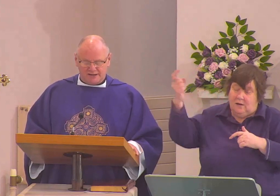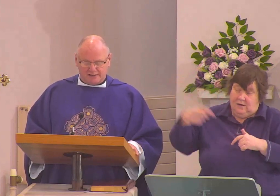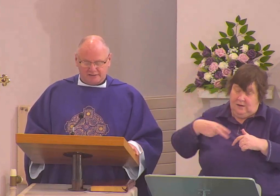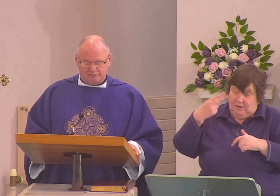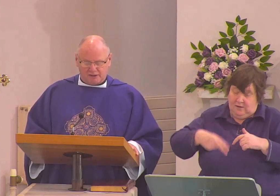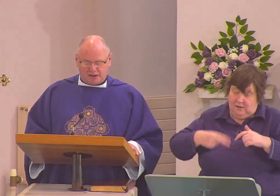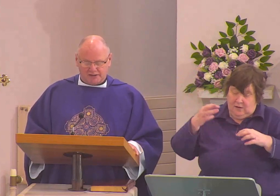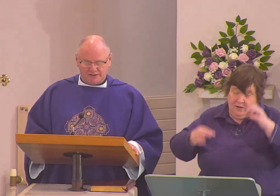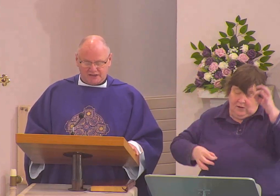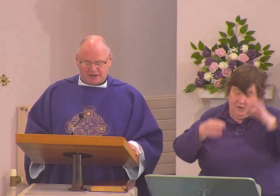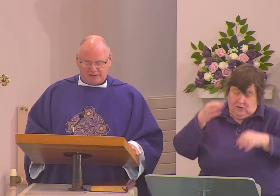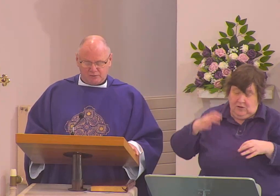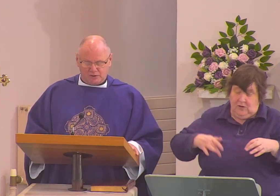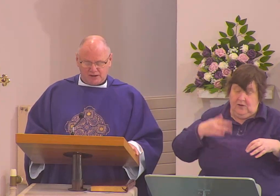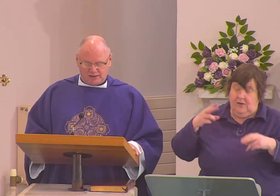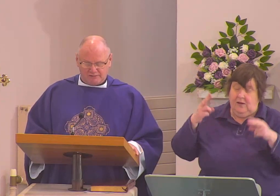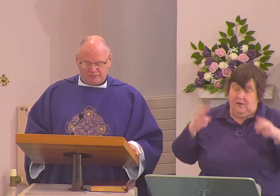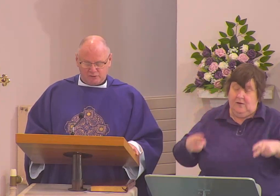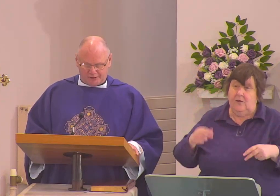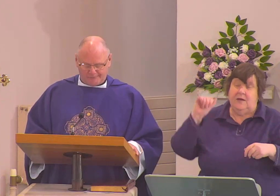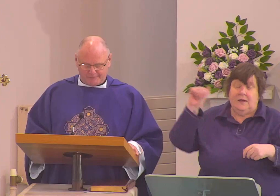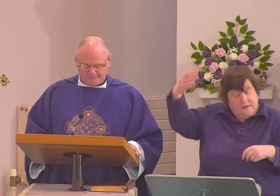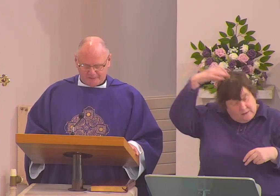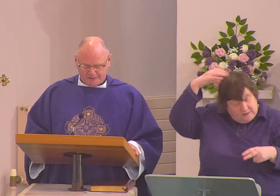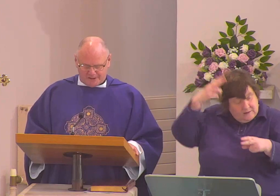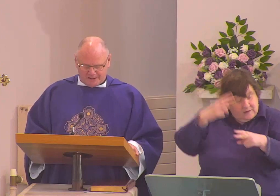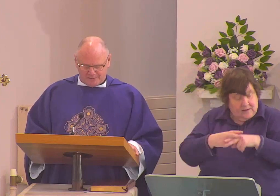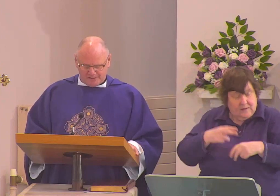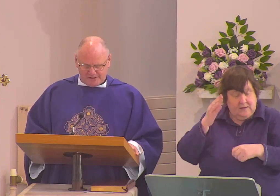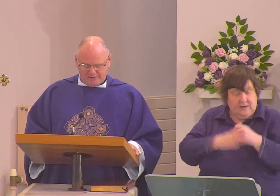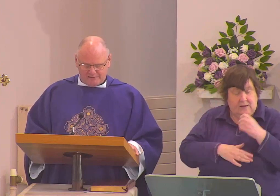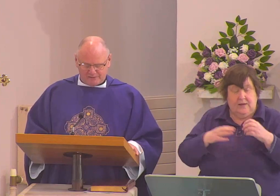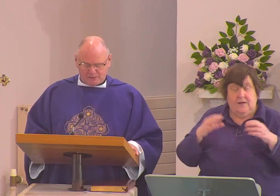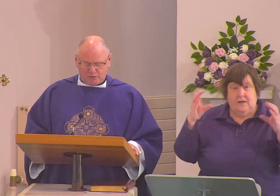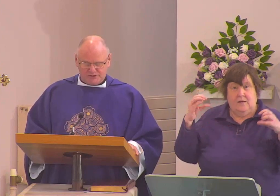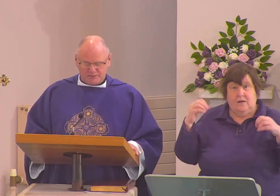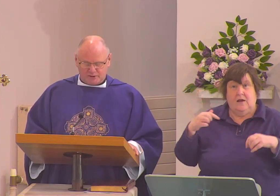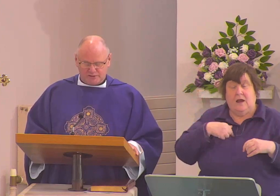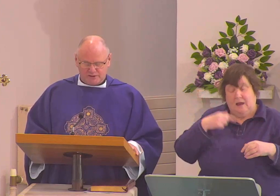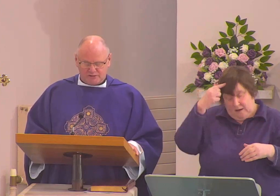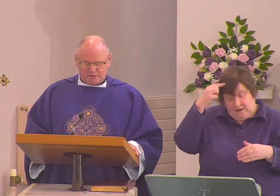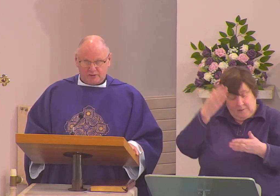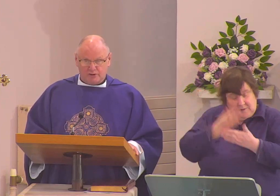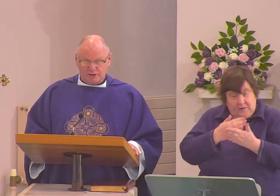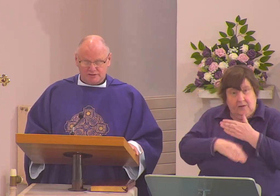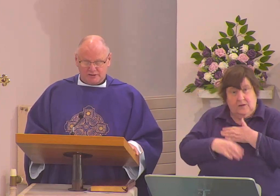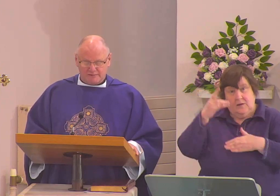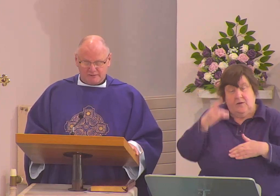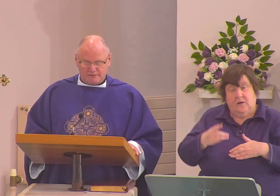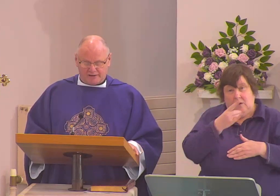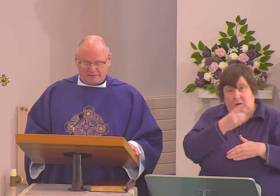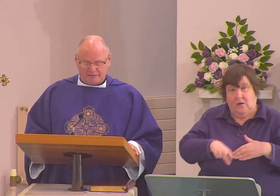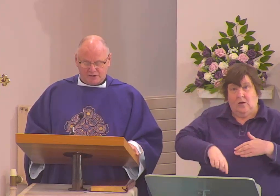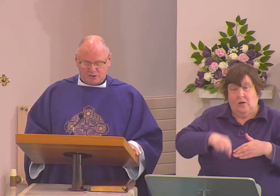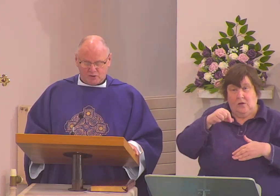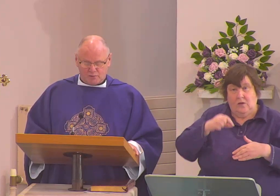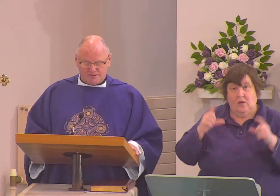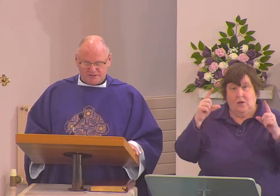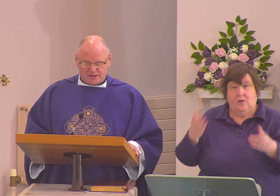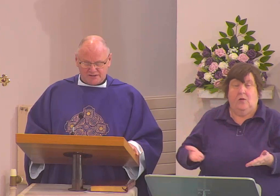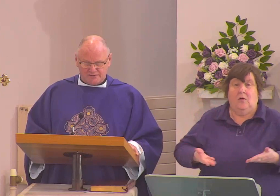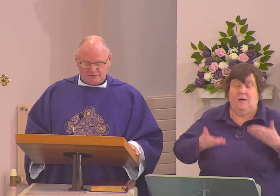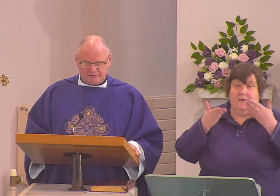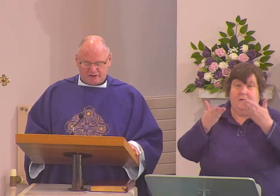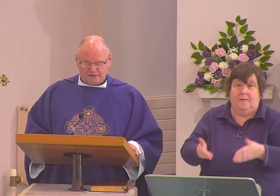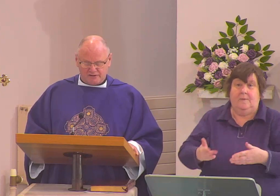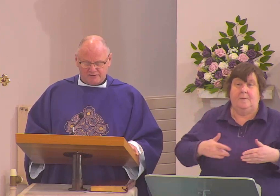the dead, and his kingdom will have no end. I believe in the Holy Spirit, the Lord, the giver of life, who